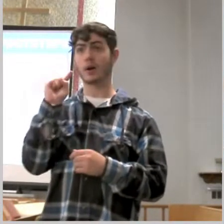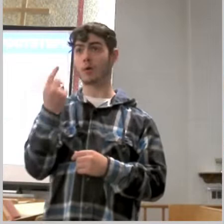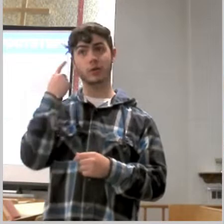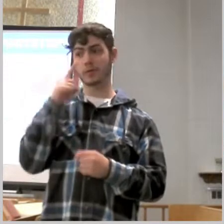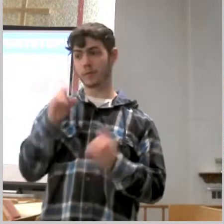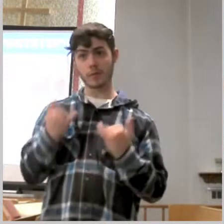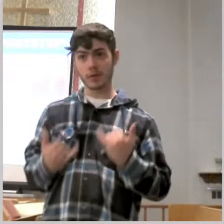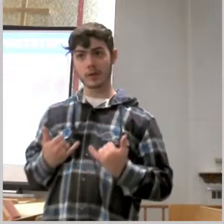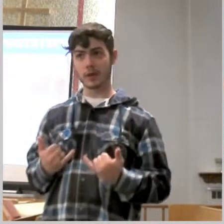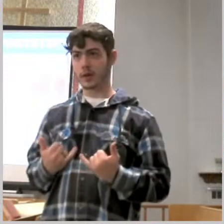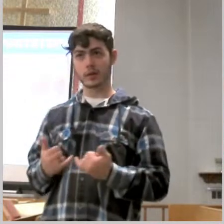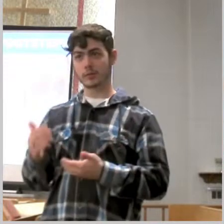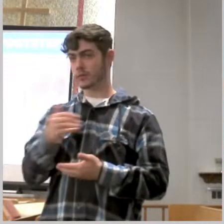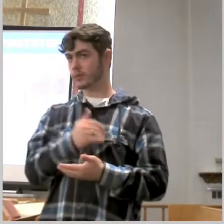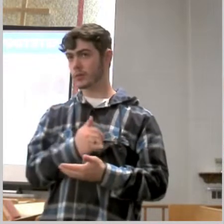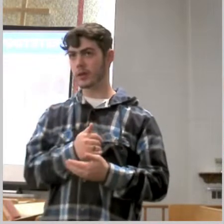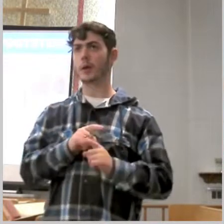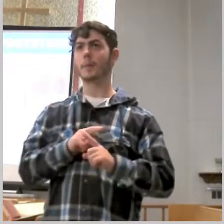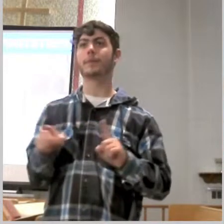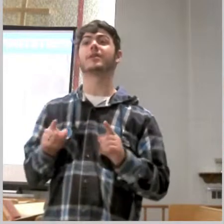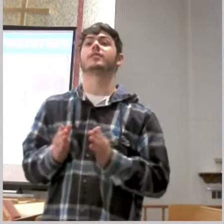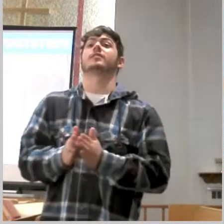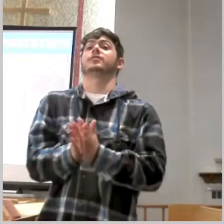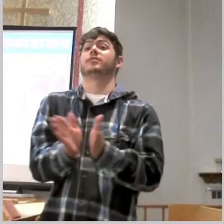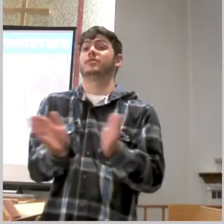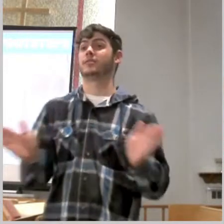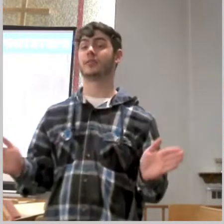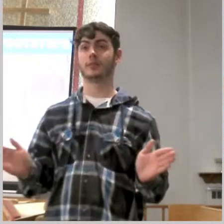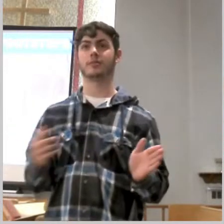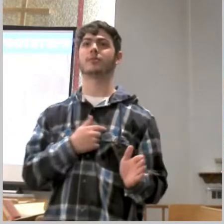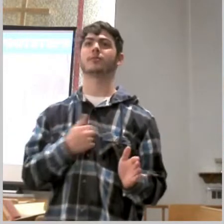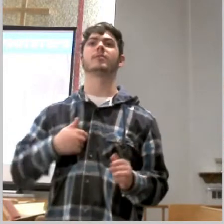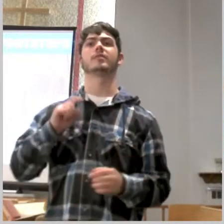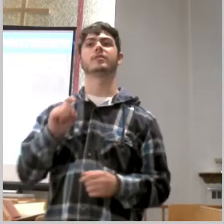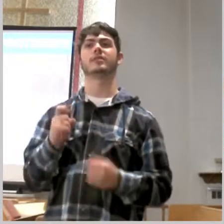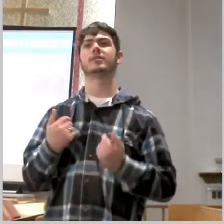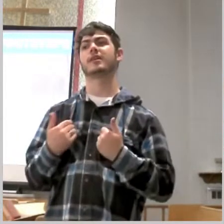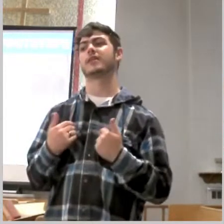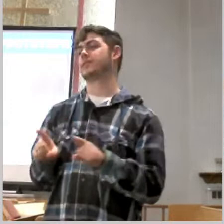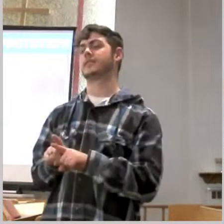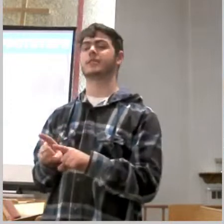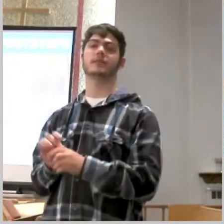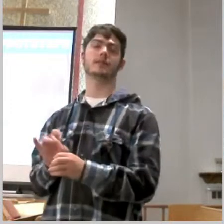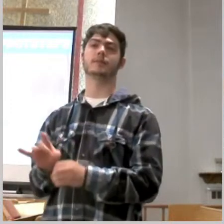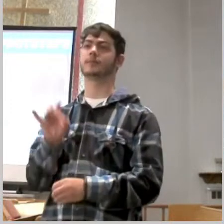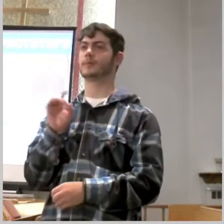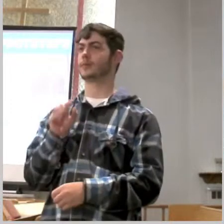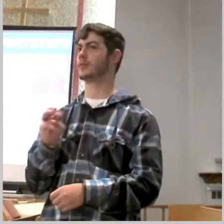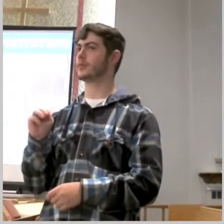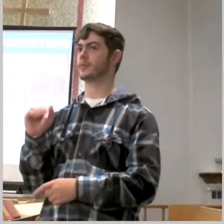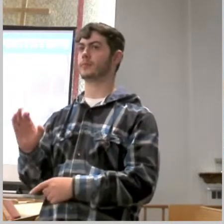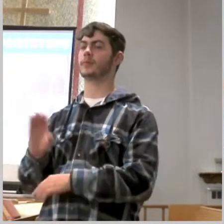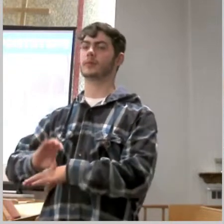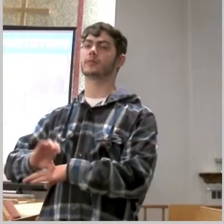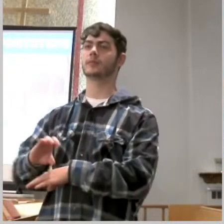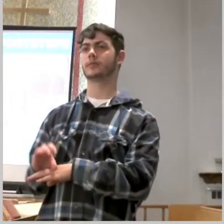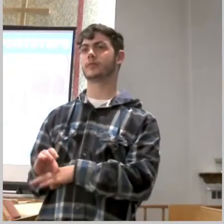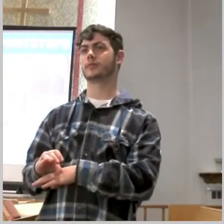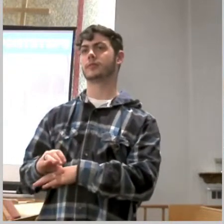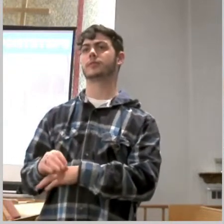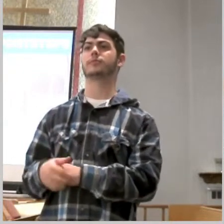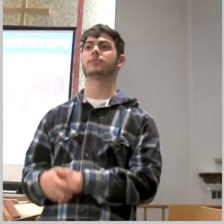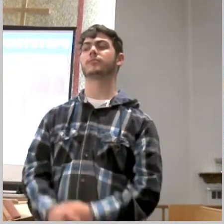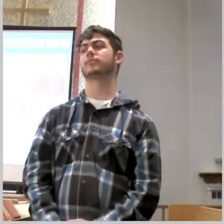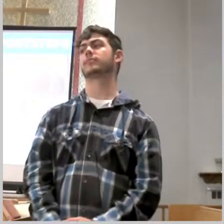but that in general, we should really have this spirit that the Macedonian churches have, to surpass good